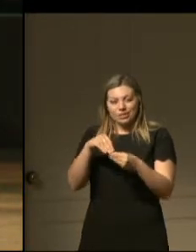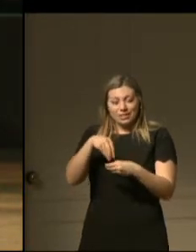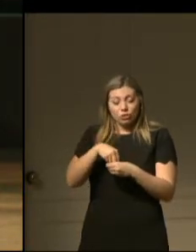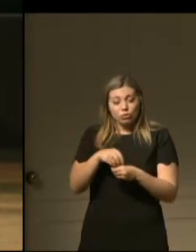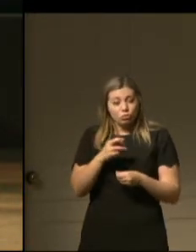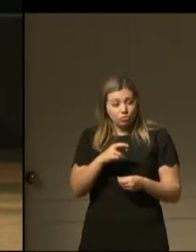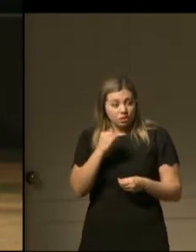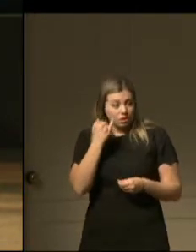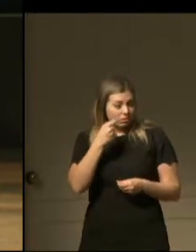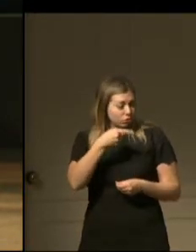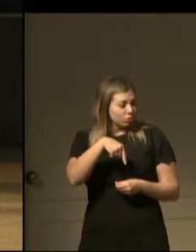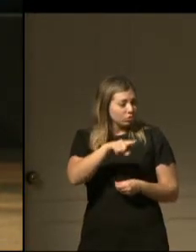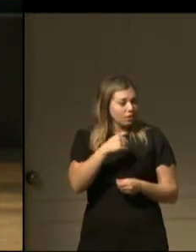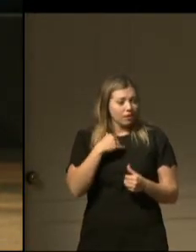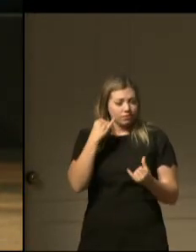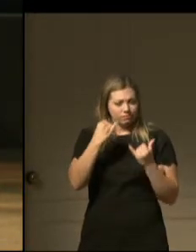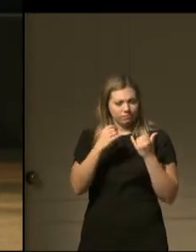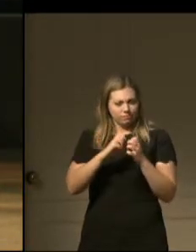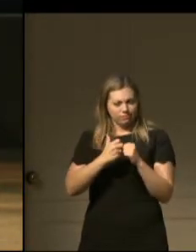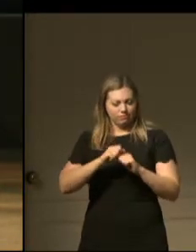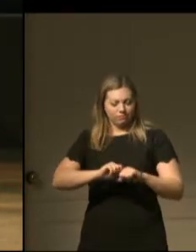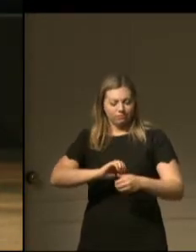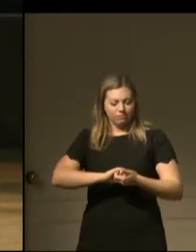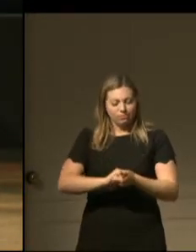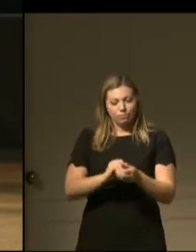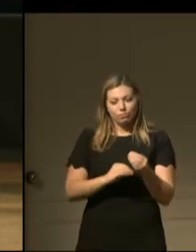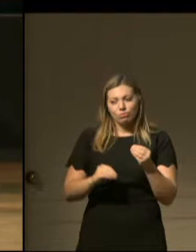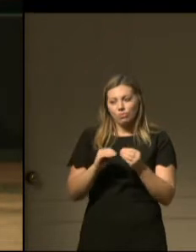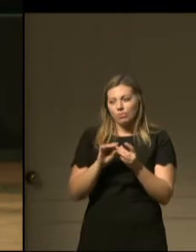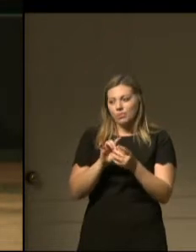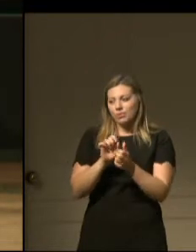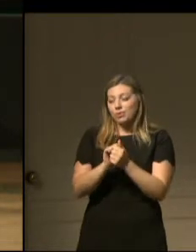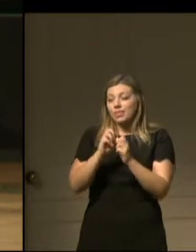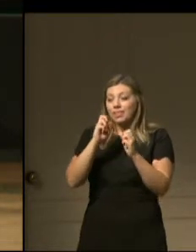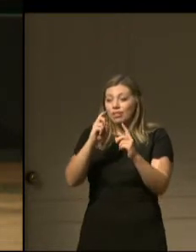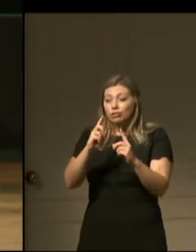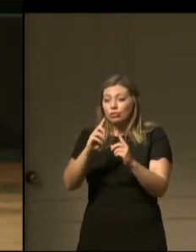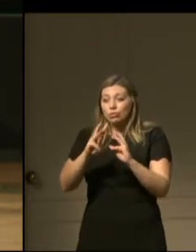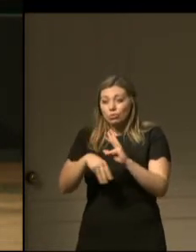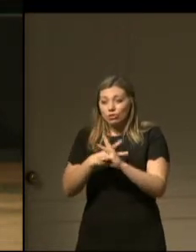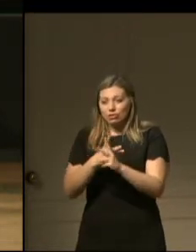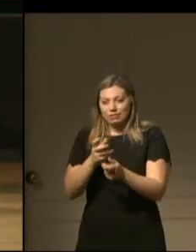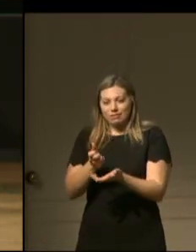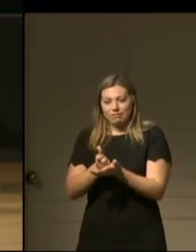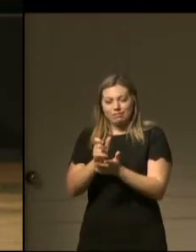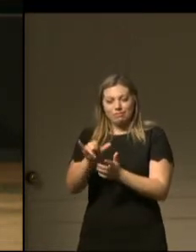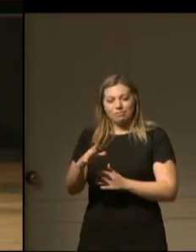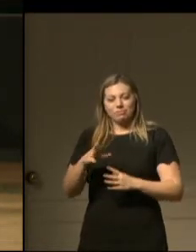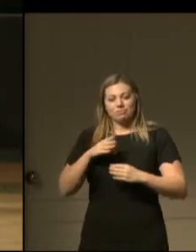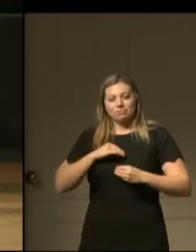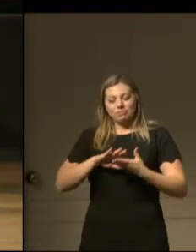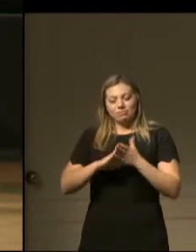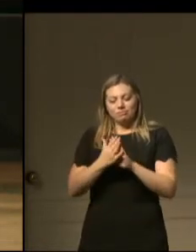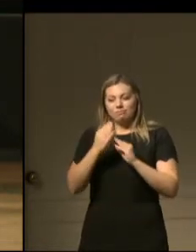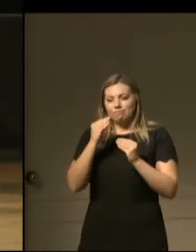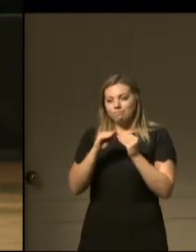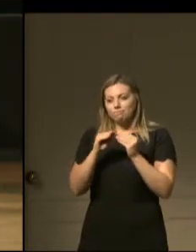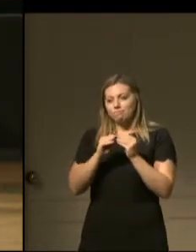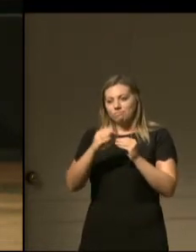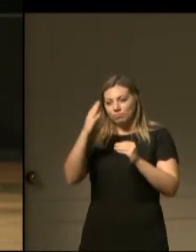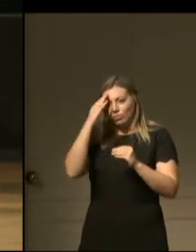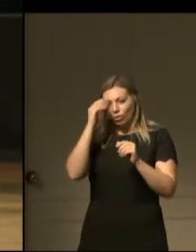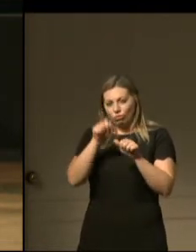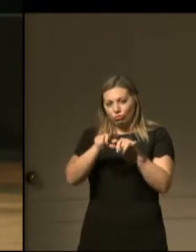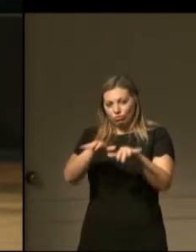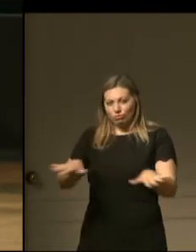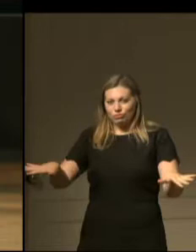have ideas about how we could partner more with the education world to make that ownership known, that would be great to hear about.